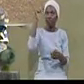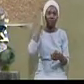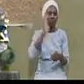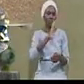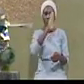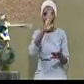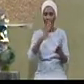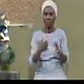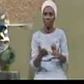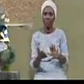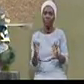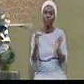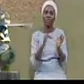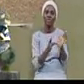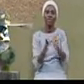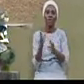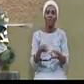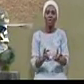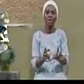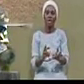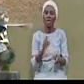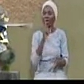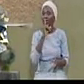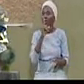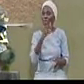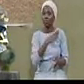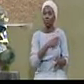never die. The